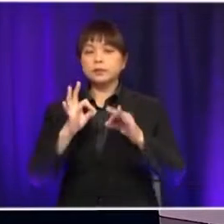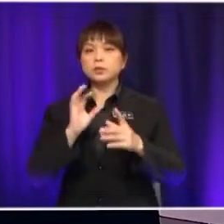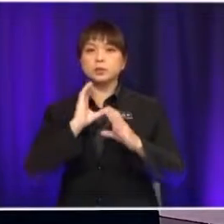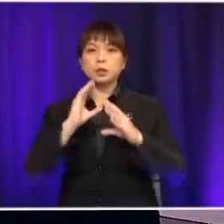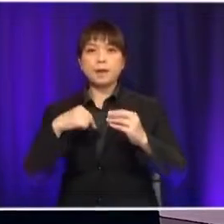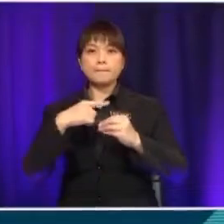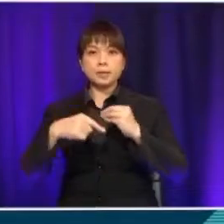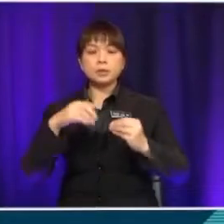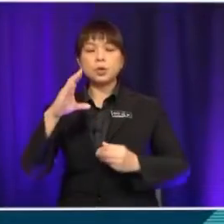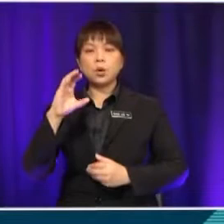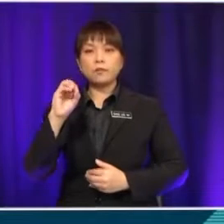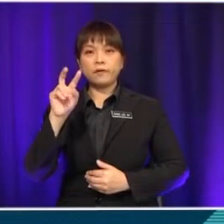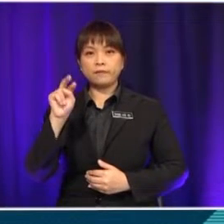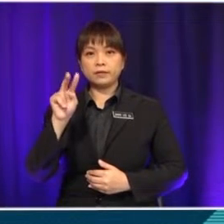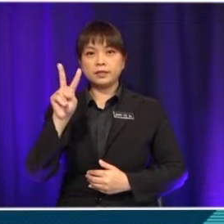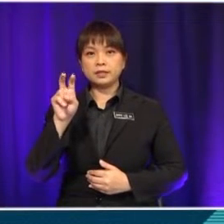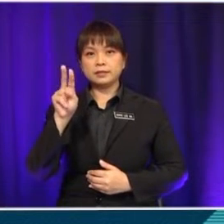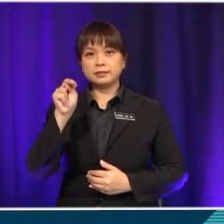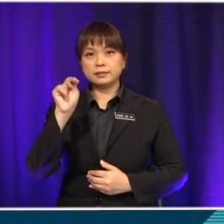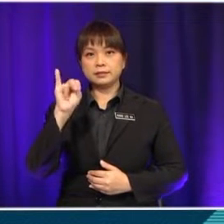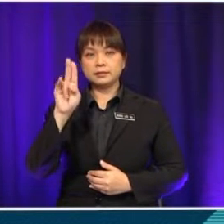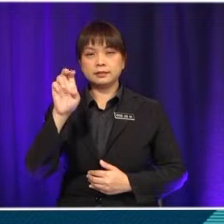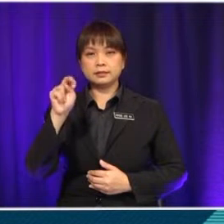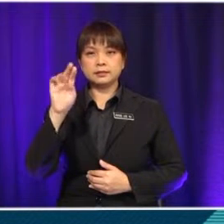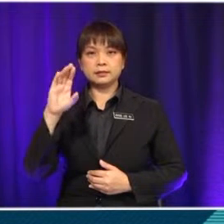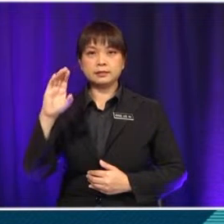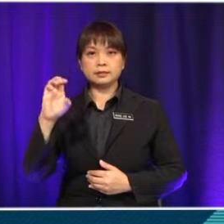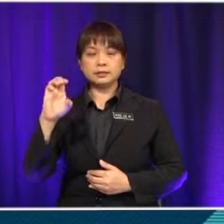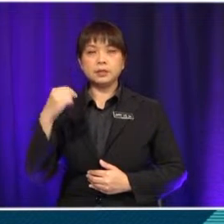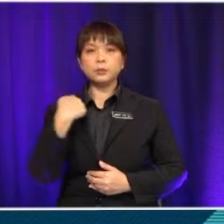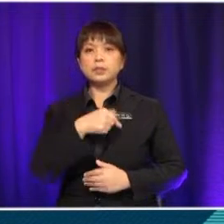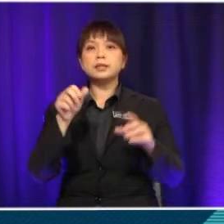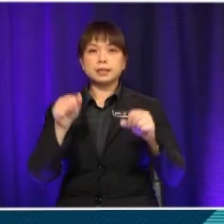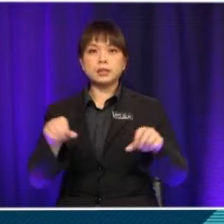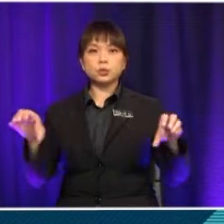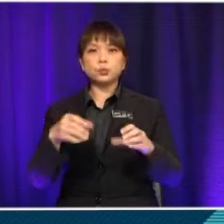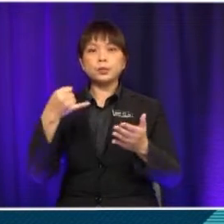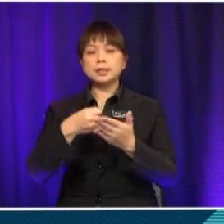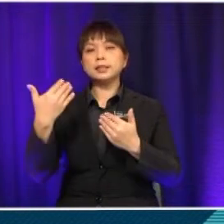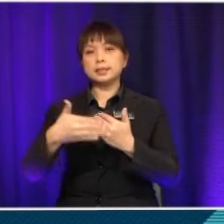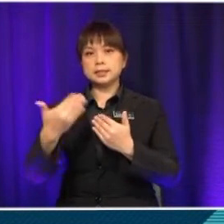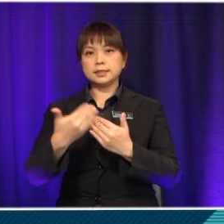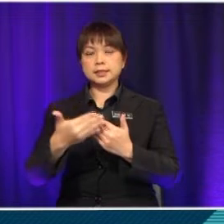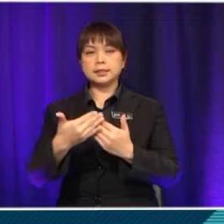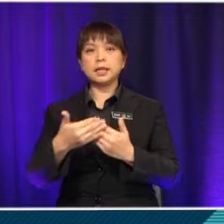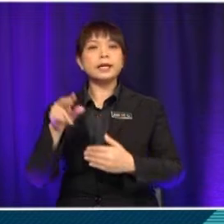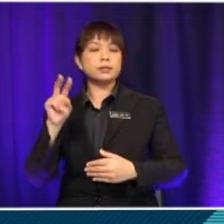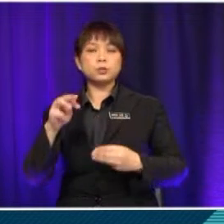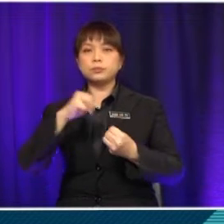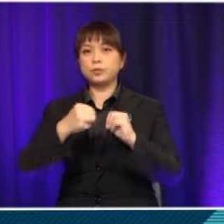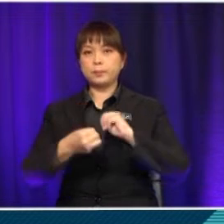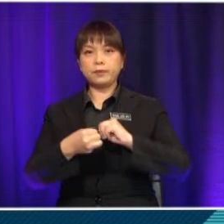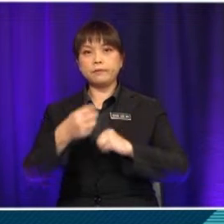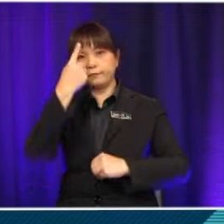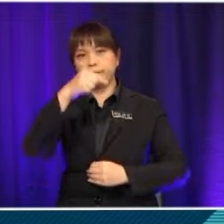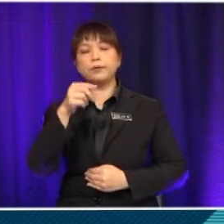means that thing is you can do it easily, like it's not causing you any trouble, so it's convenience for you. All